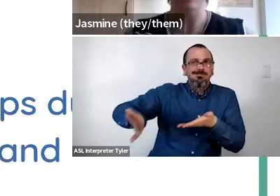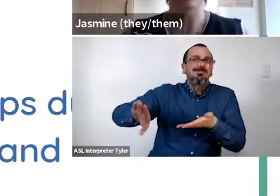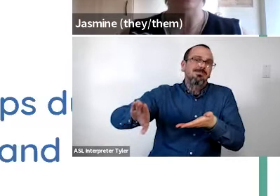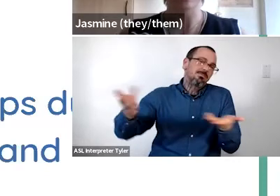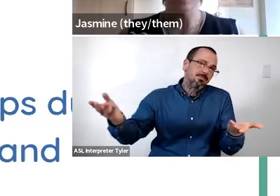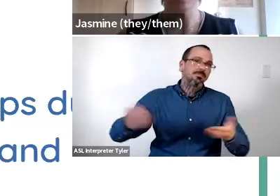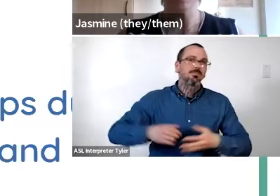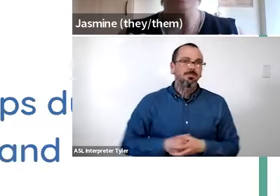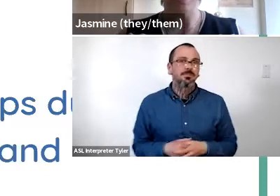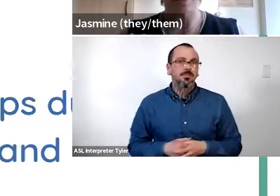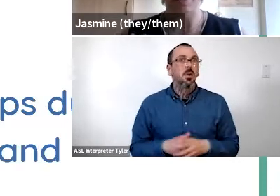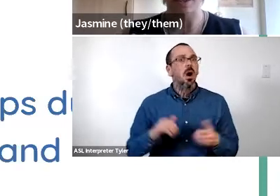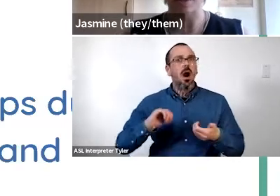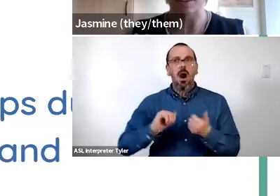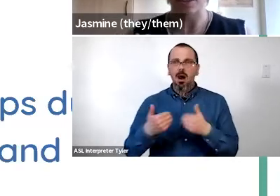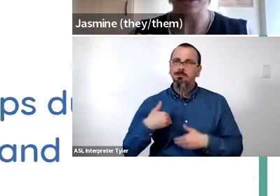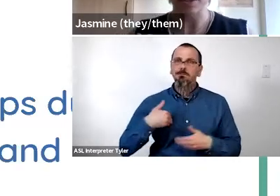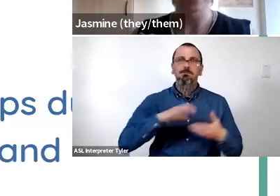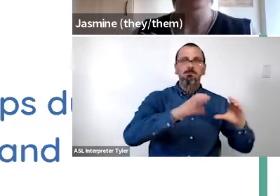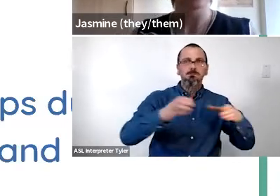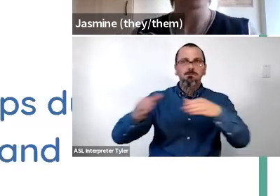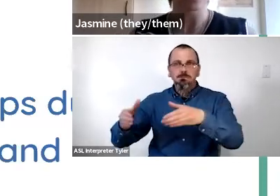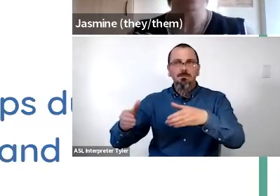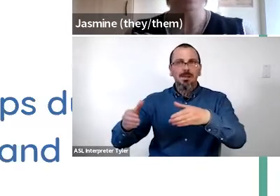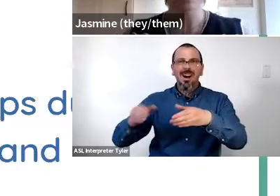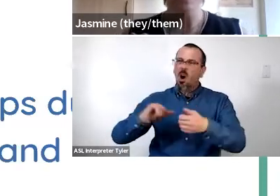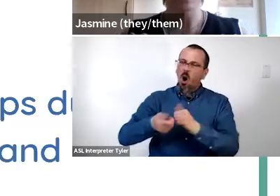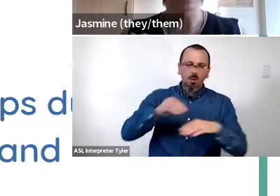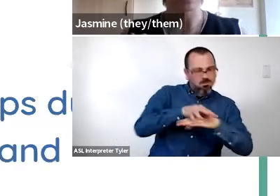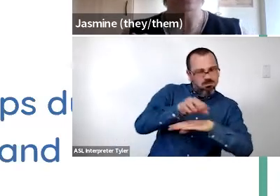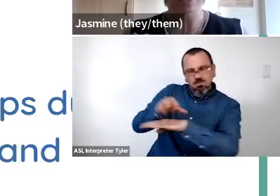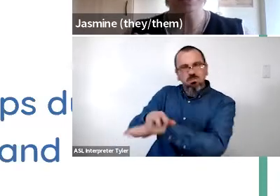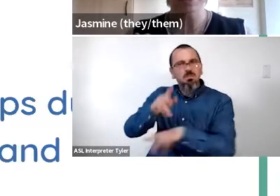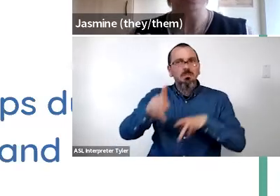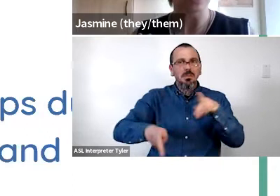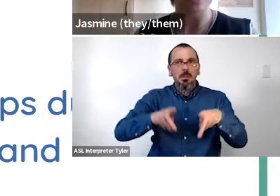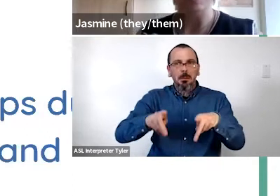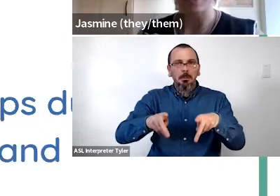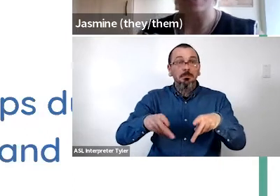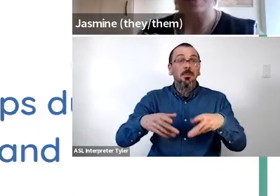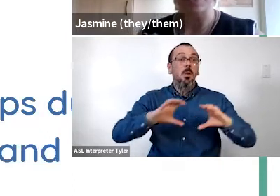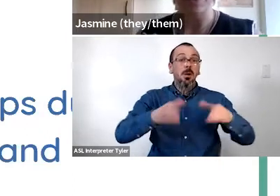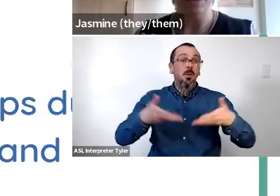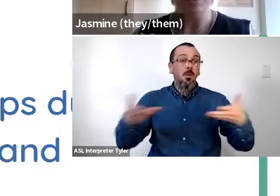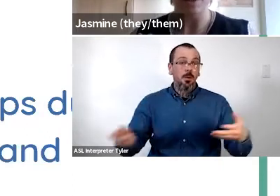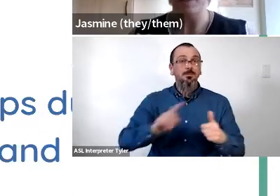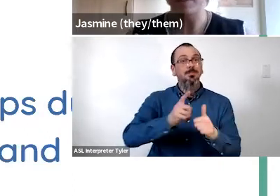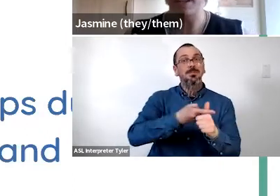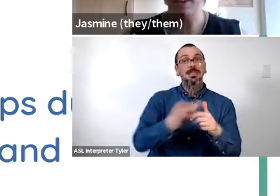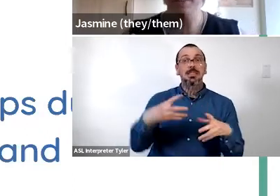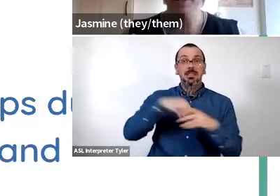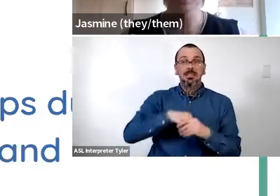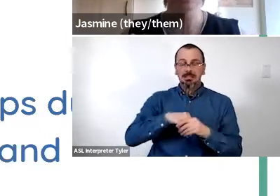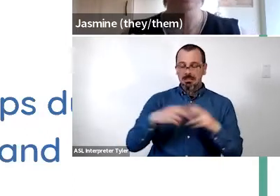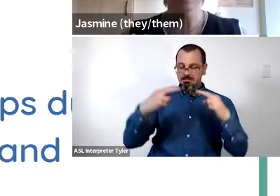of which can impact the others and the health of the individual. And those categories are internalized stigma, which are negative feelings about oneself adopted from